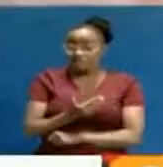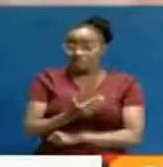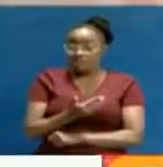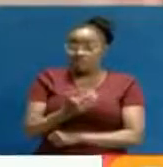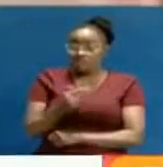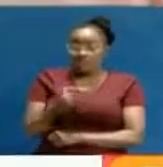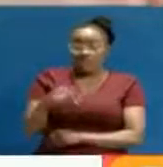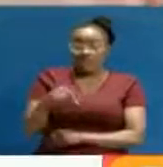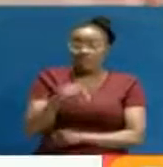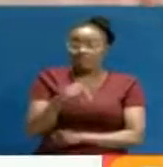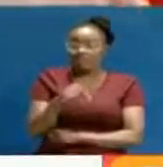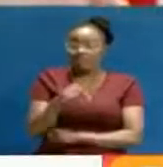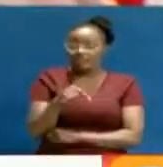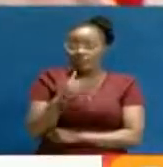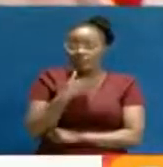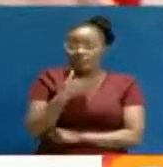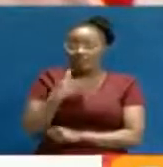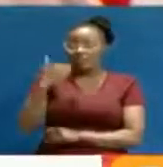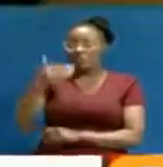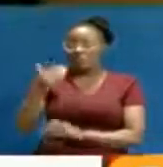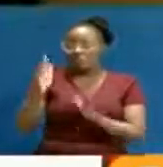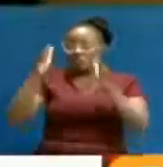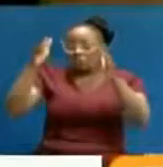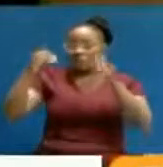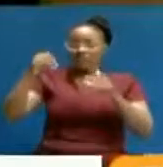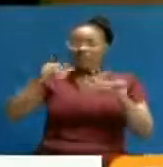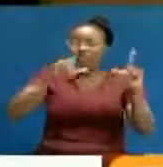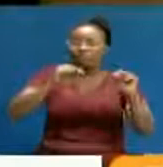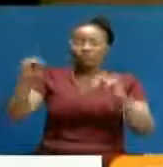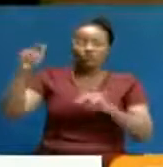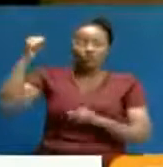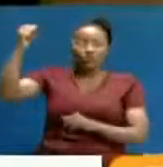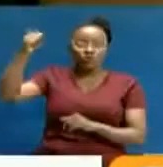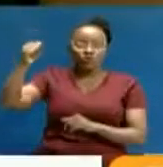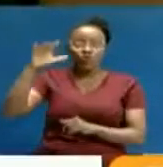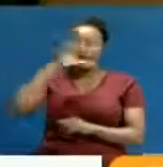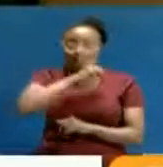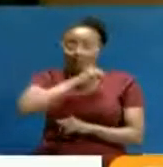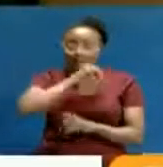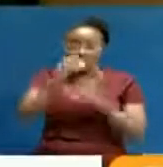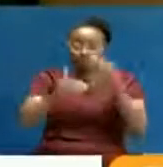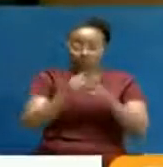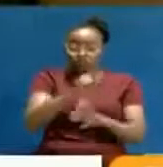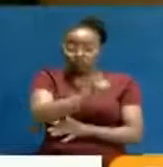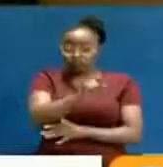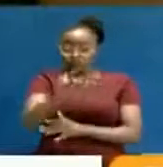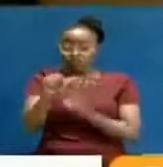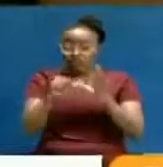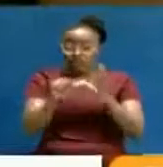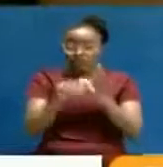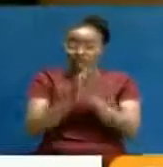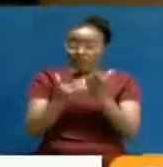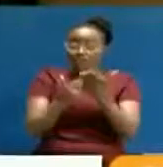we're bogged down with petty politics. What keeps missing in all these issues